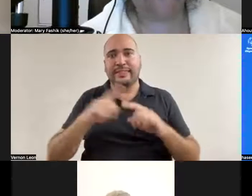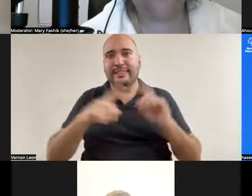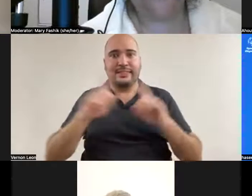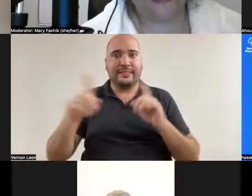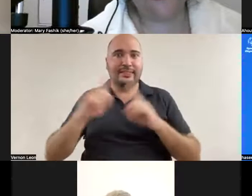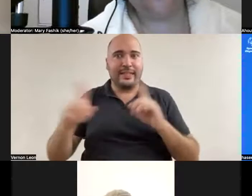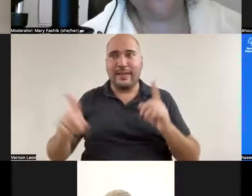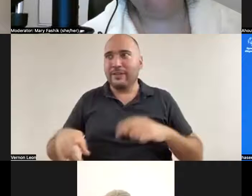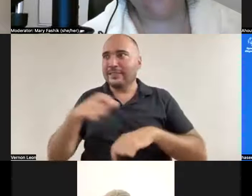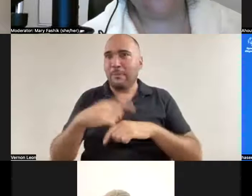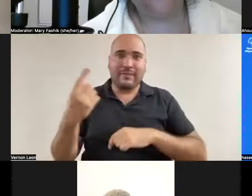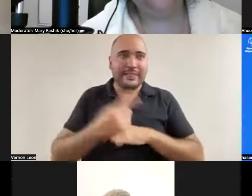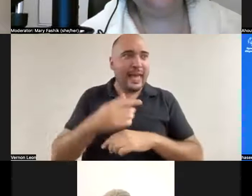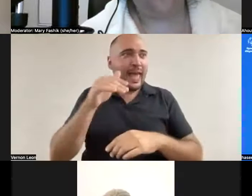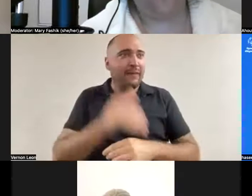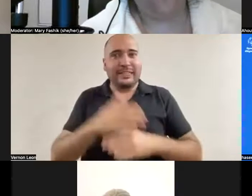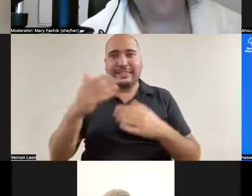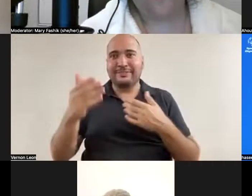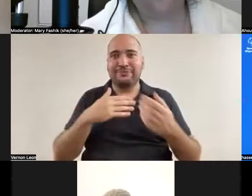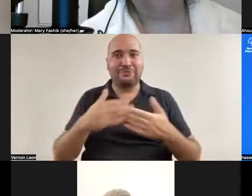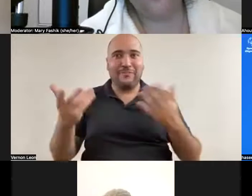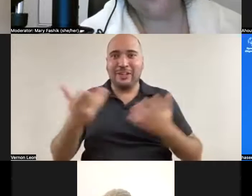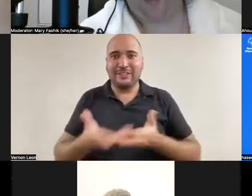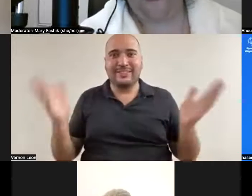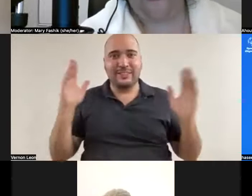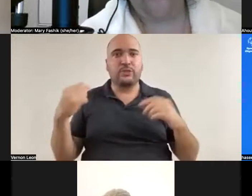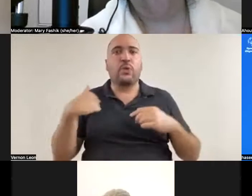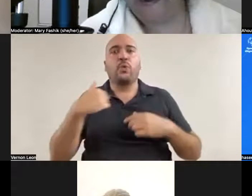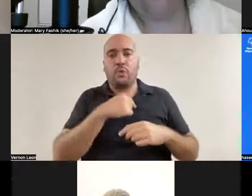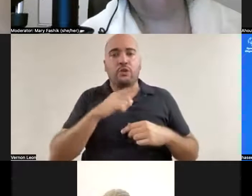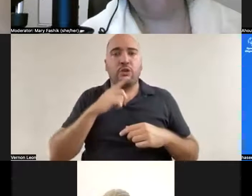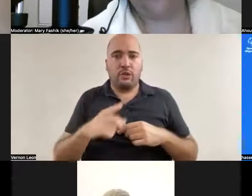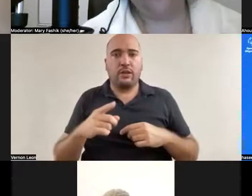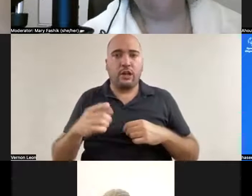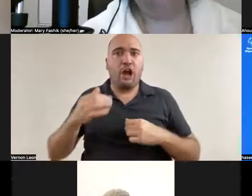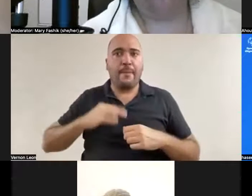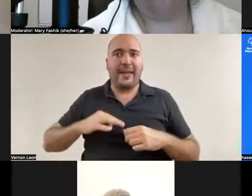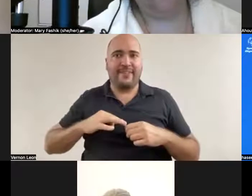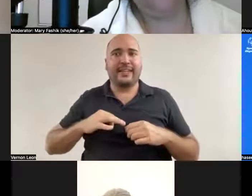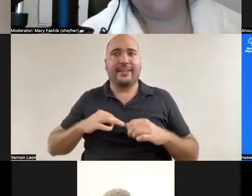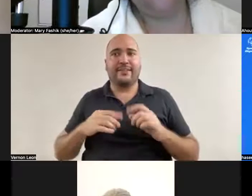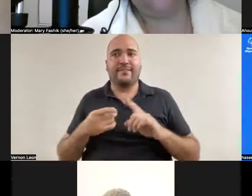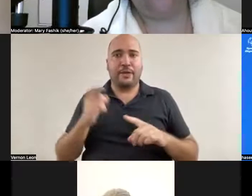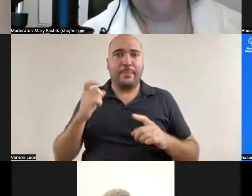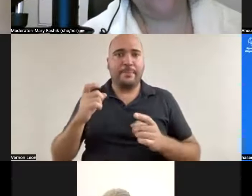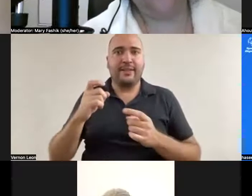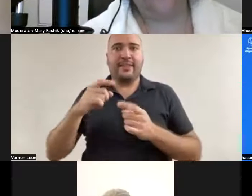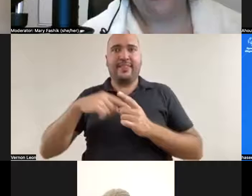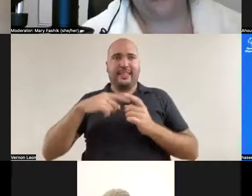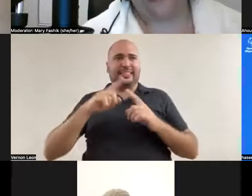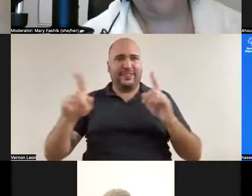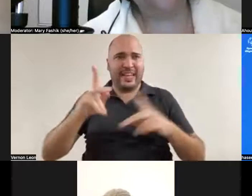of the day and evening. So we are benefiting from this